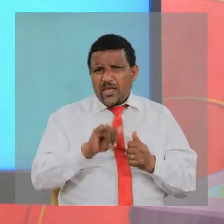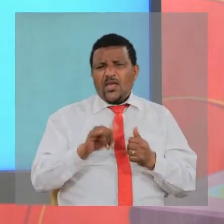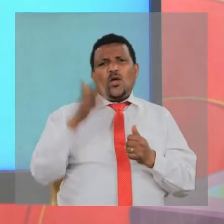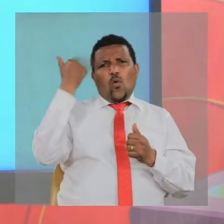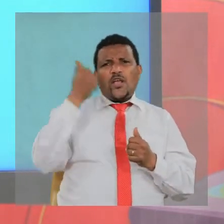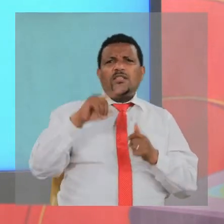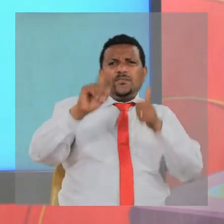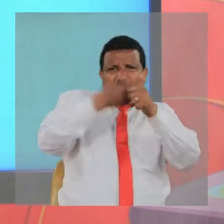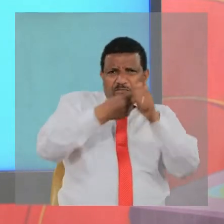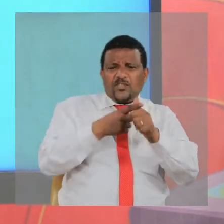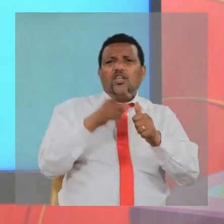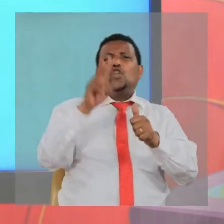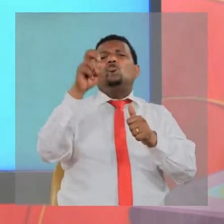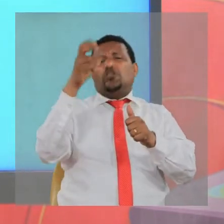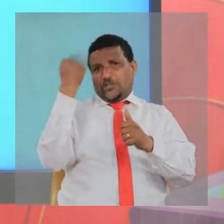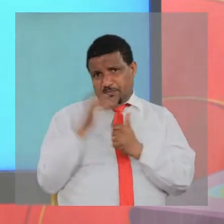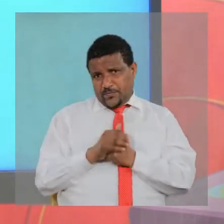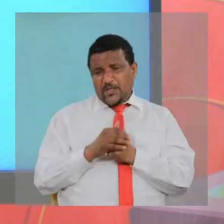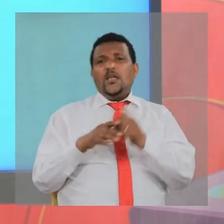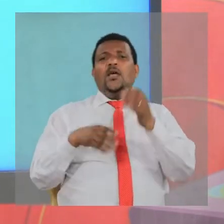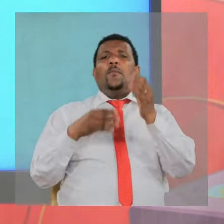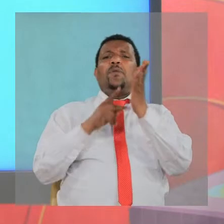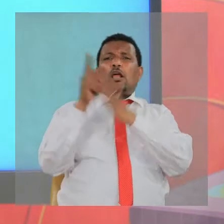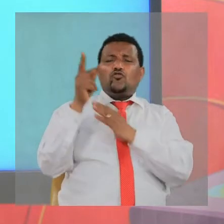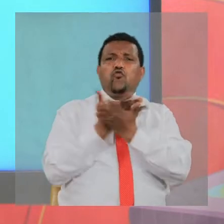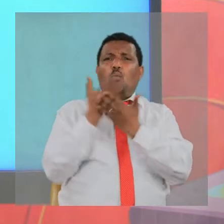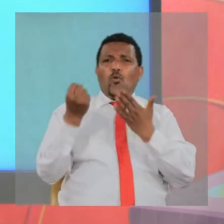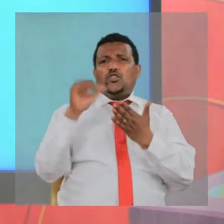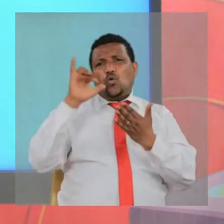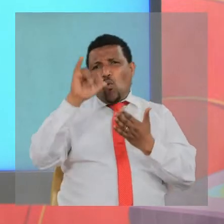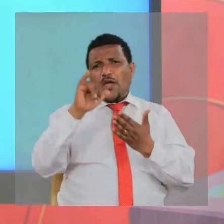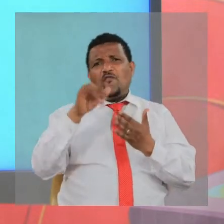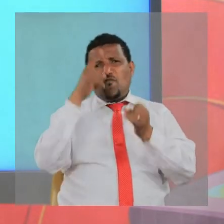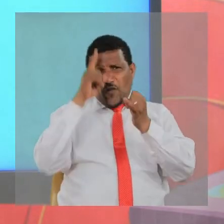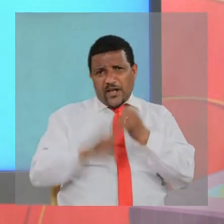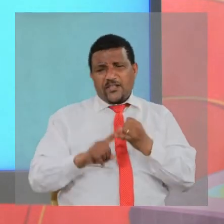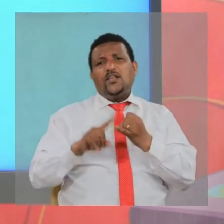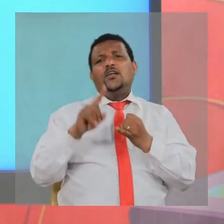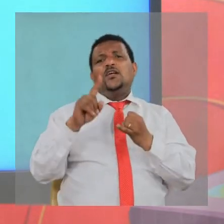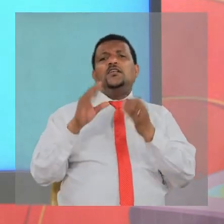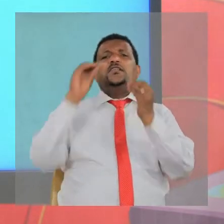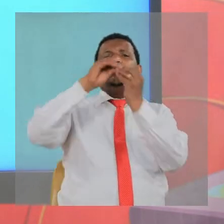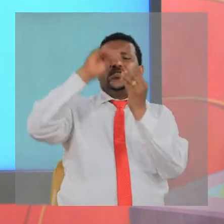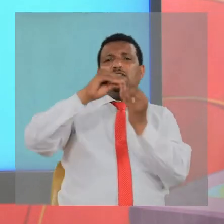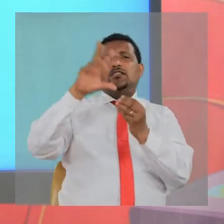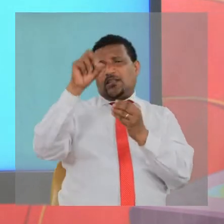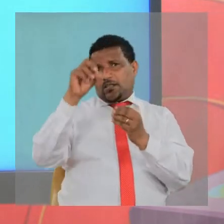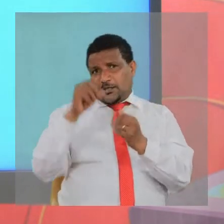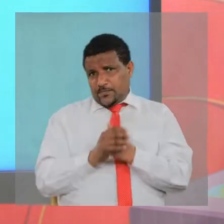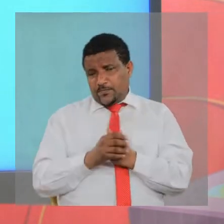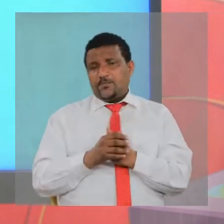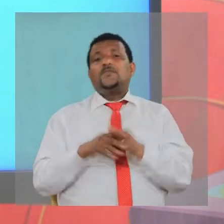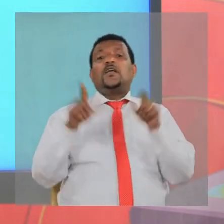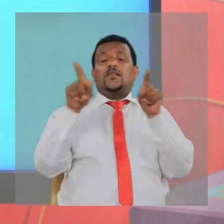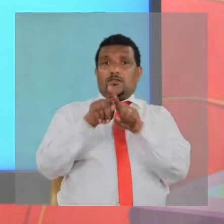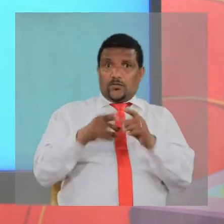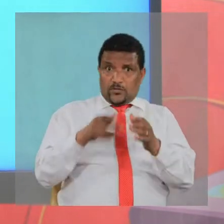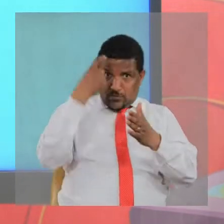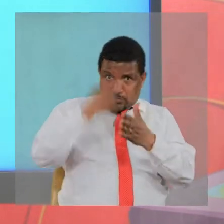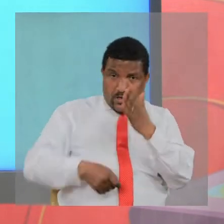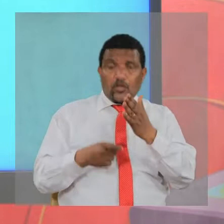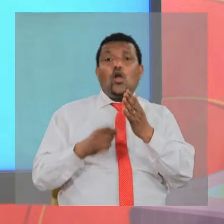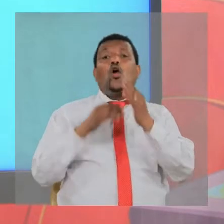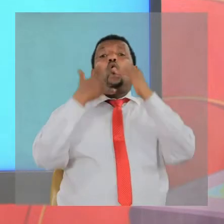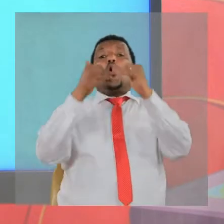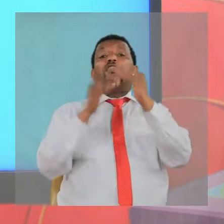was initially 20 and the price of commodity Y finally increased to 30. As a result, the quantity